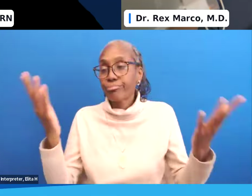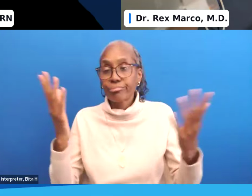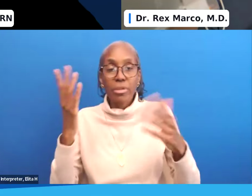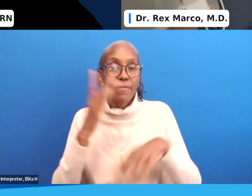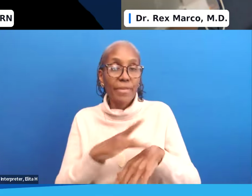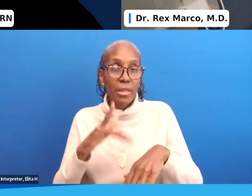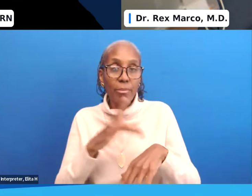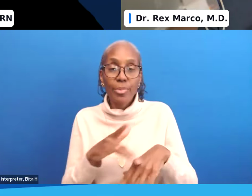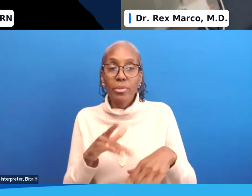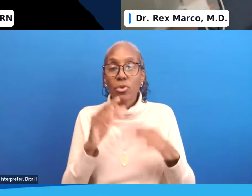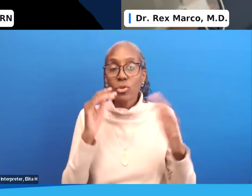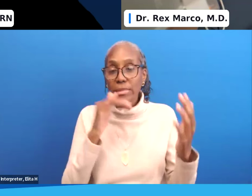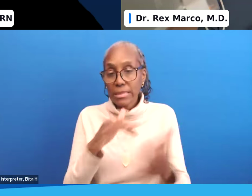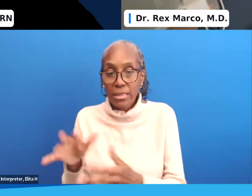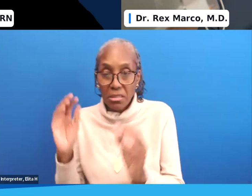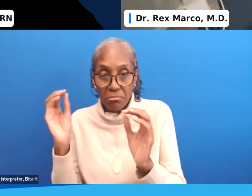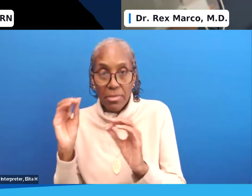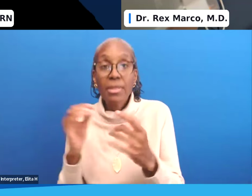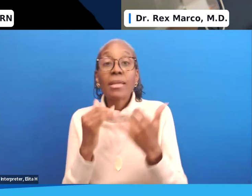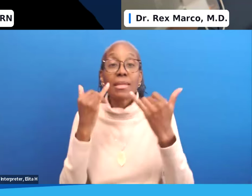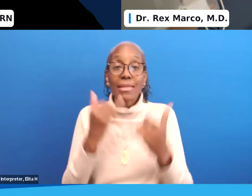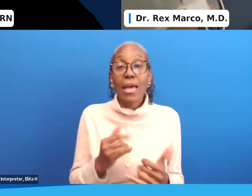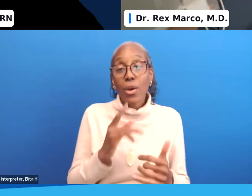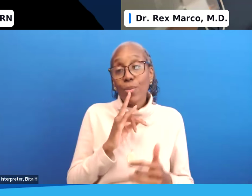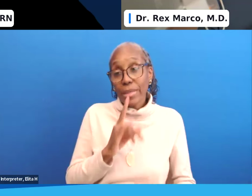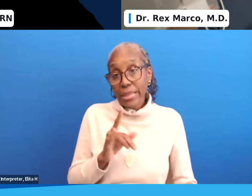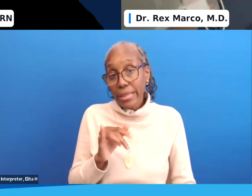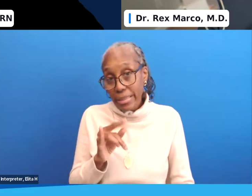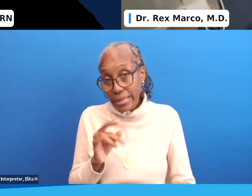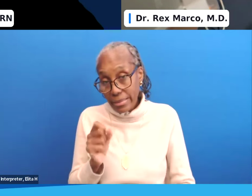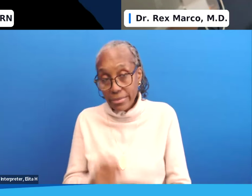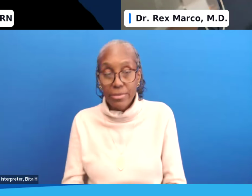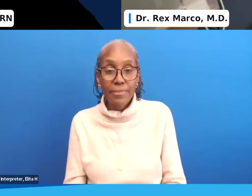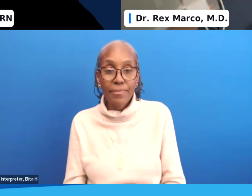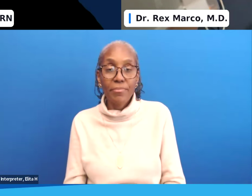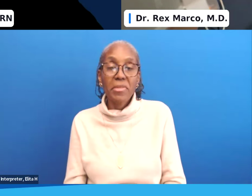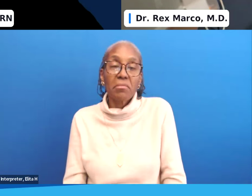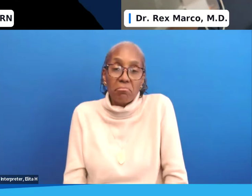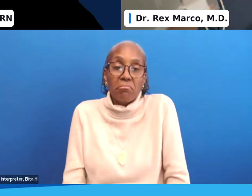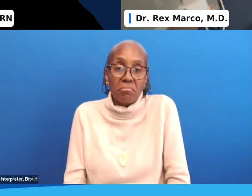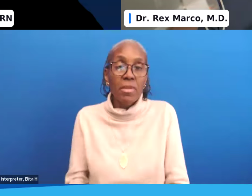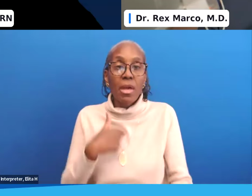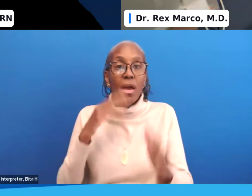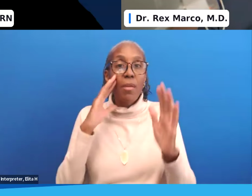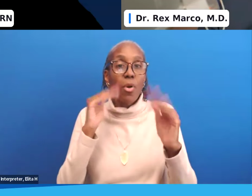available or studied, and now it is. And I'm hopeful that